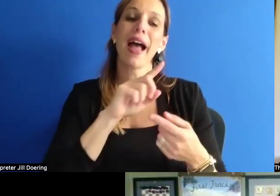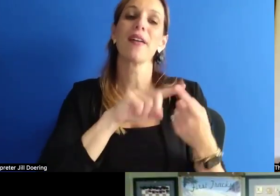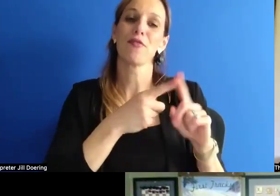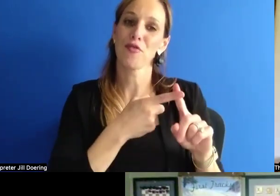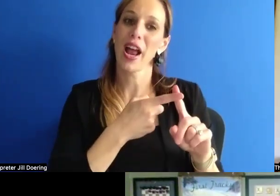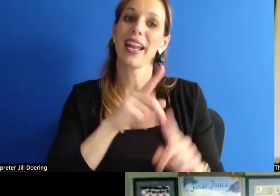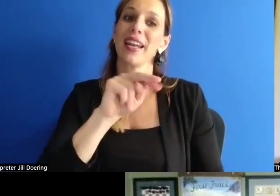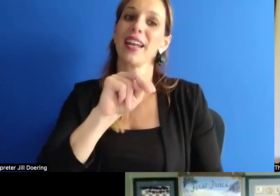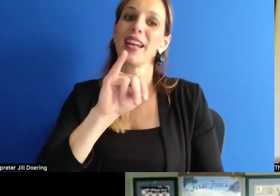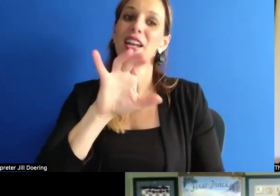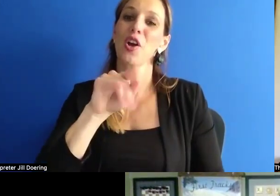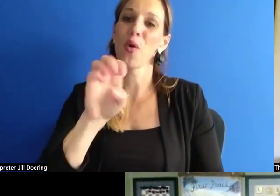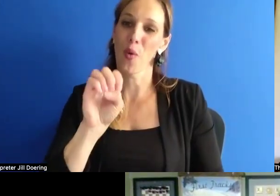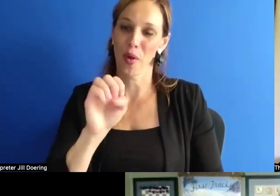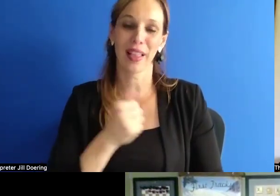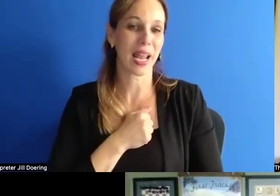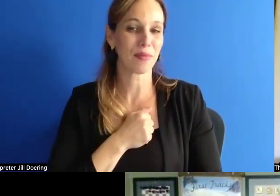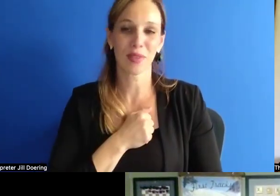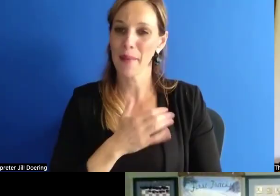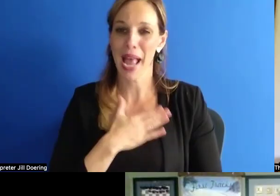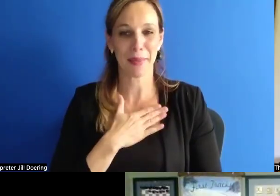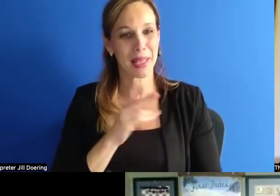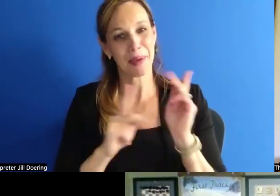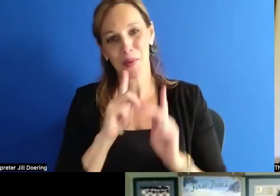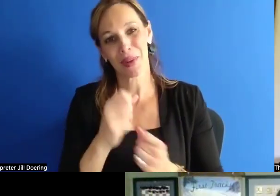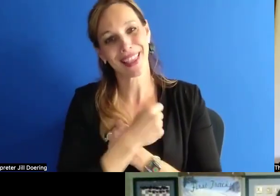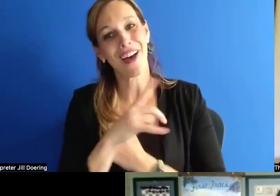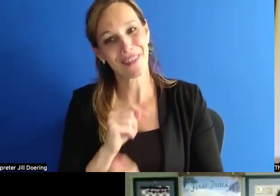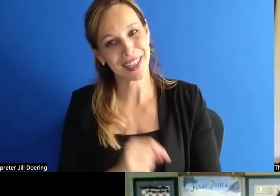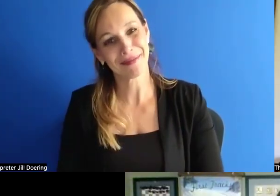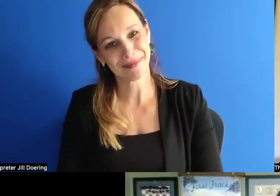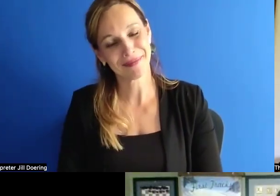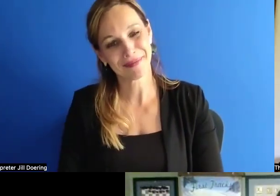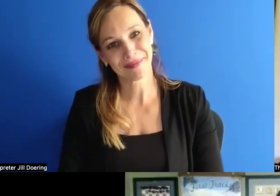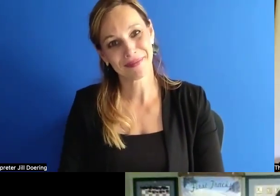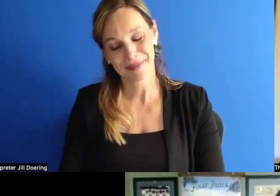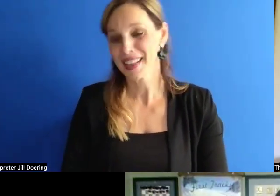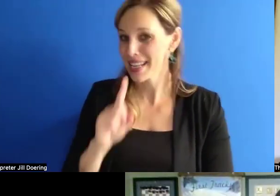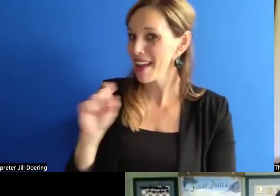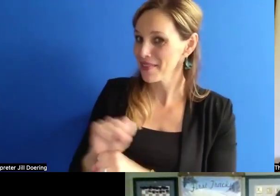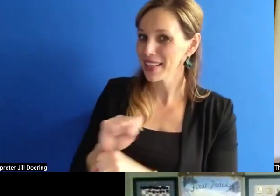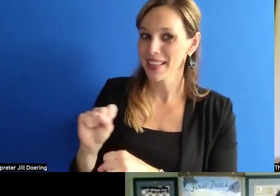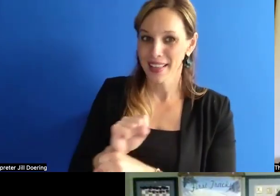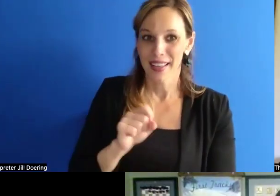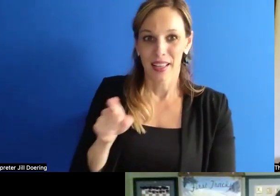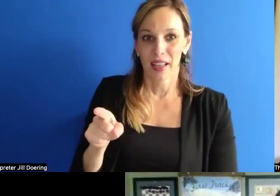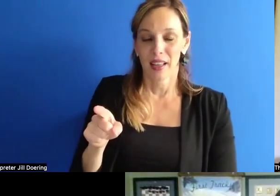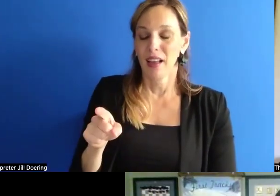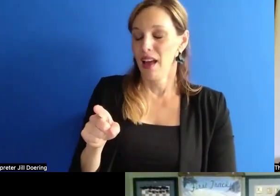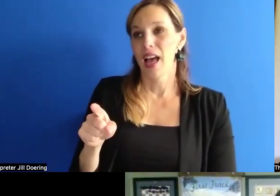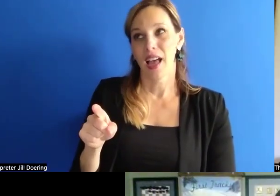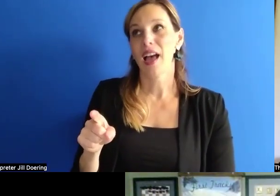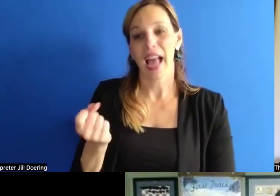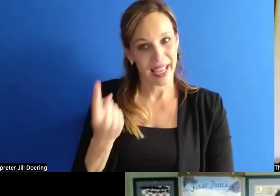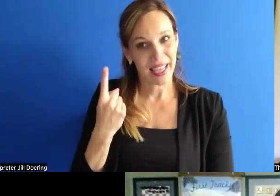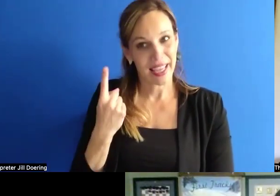And I'm glad that everybody received it so well. Yeah, definitely. I mean, I could really resonate with some